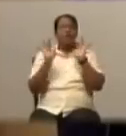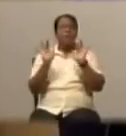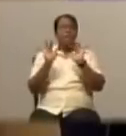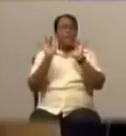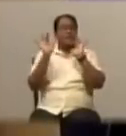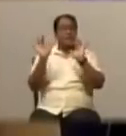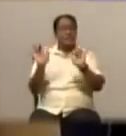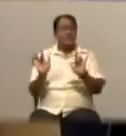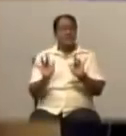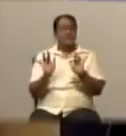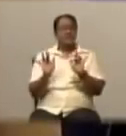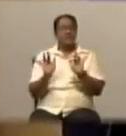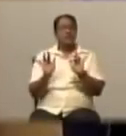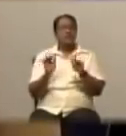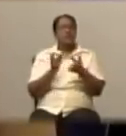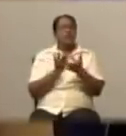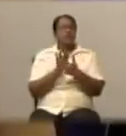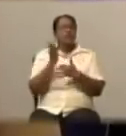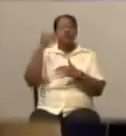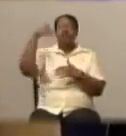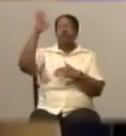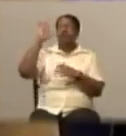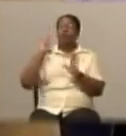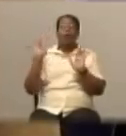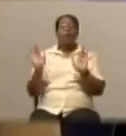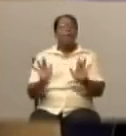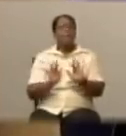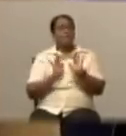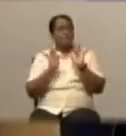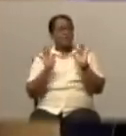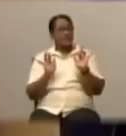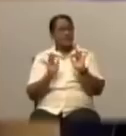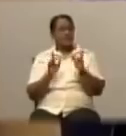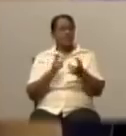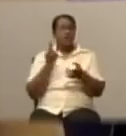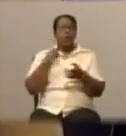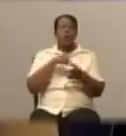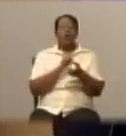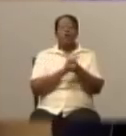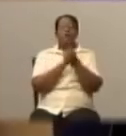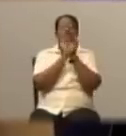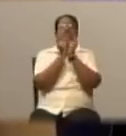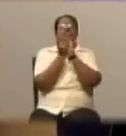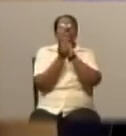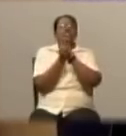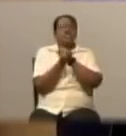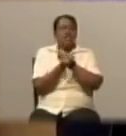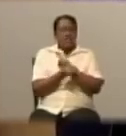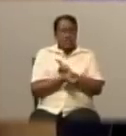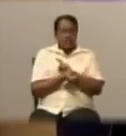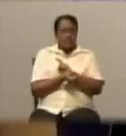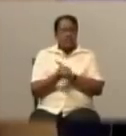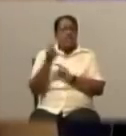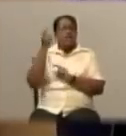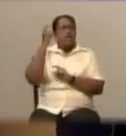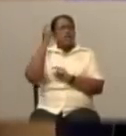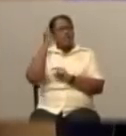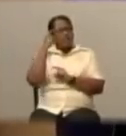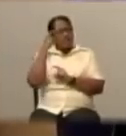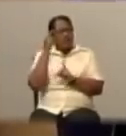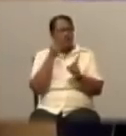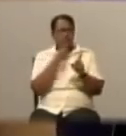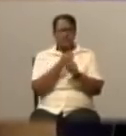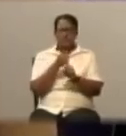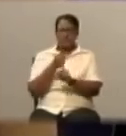the mercy of God, we may conform, we may revise our life to know,